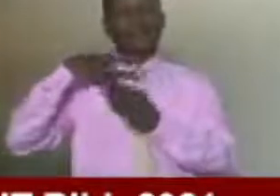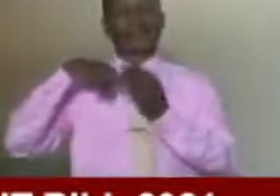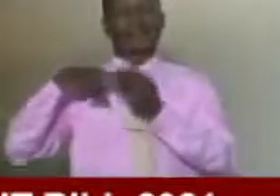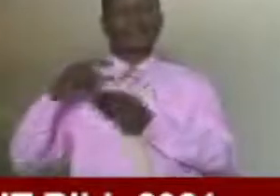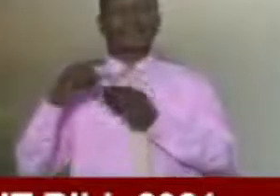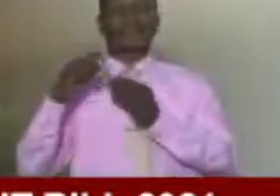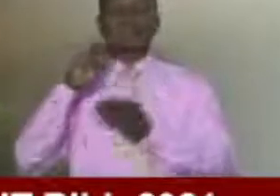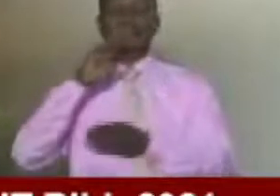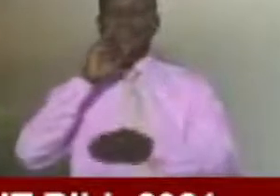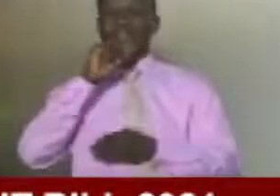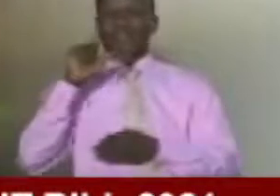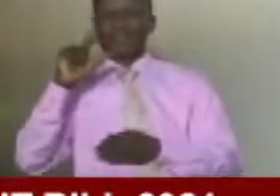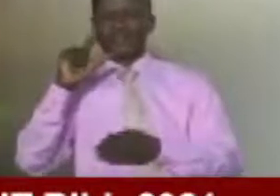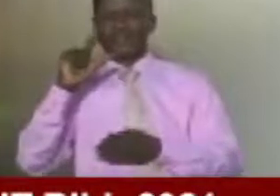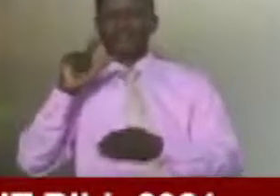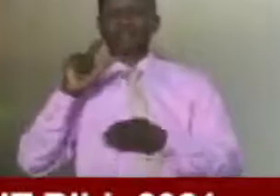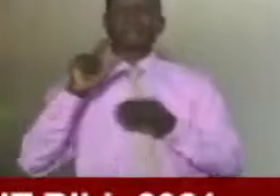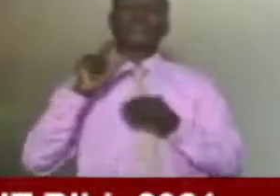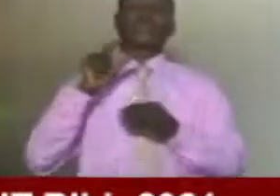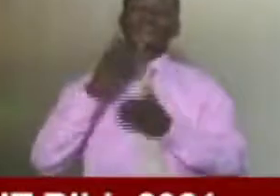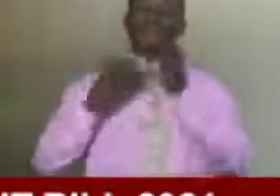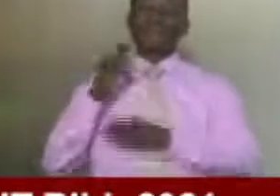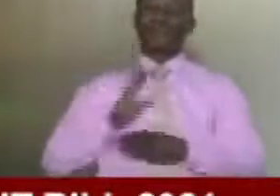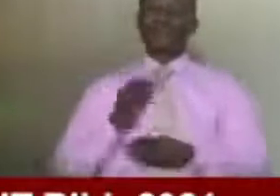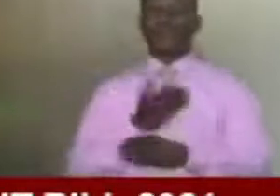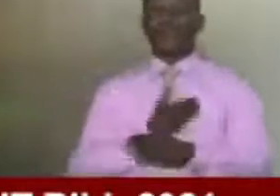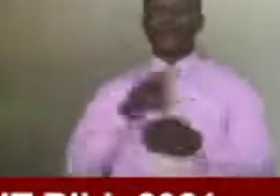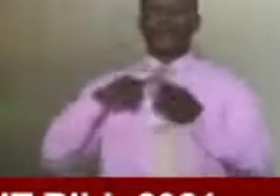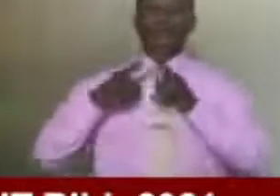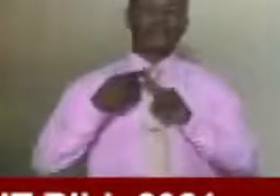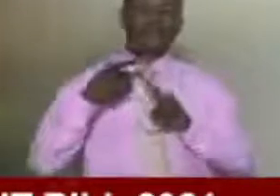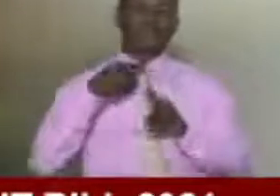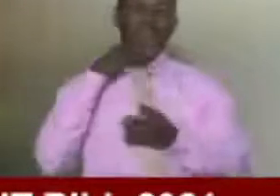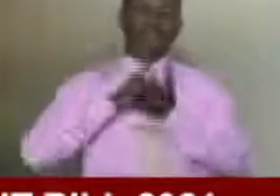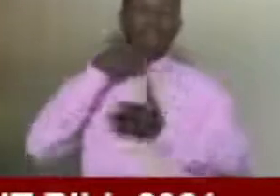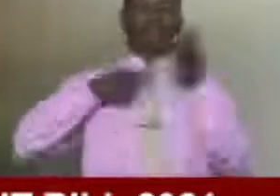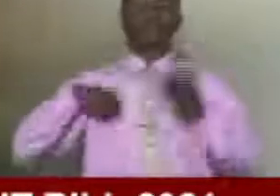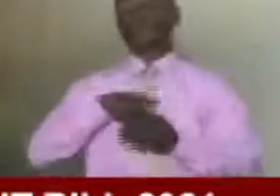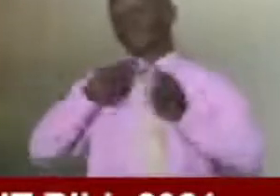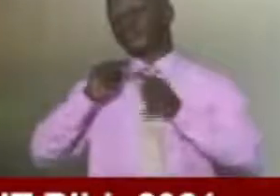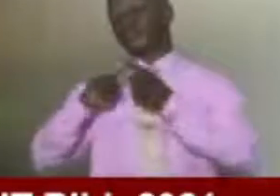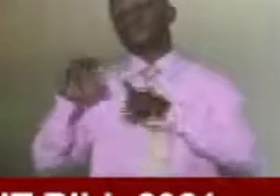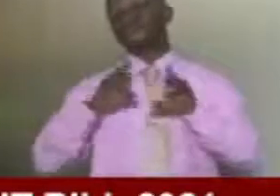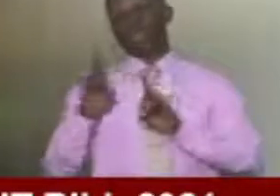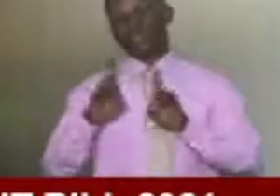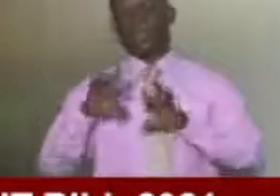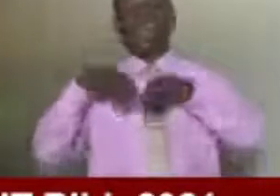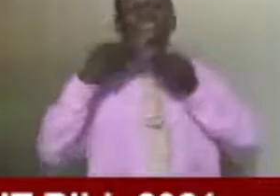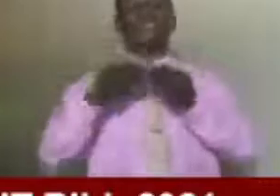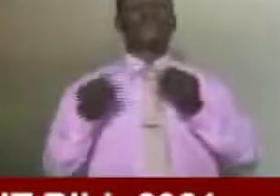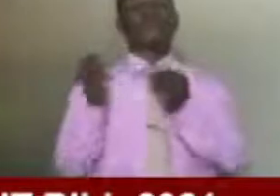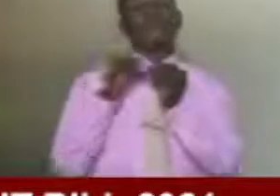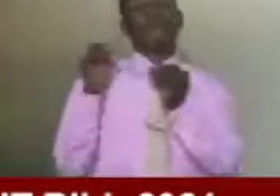a lot of my colleagues have actually said that what they were trying to do was give more power to more people, as